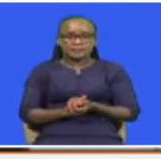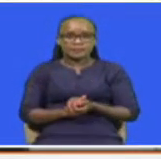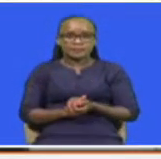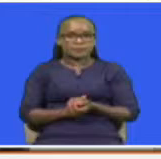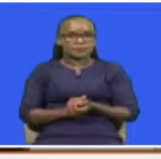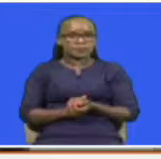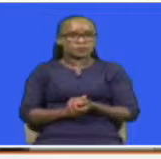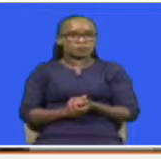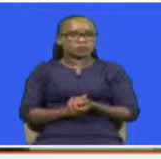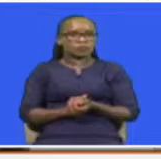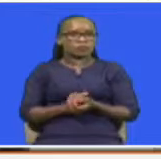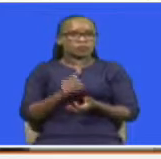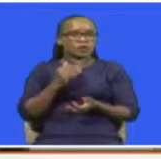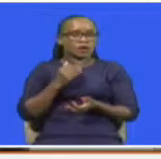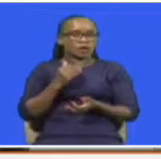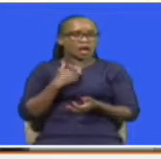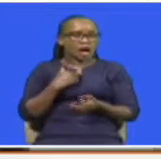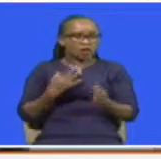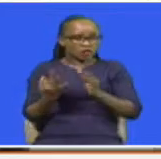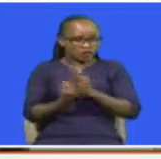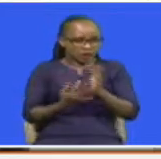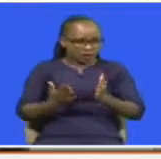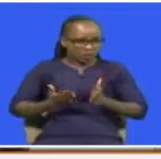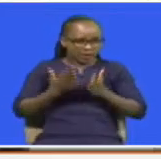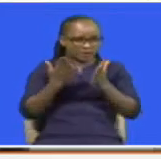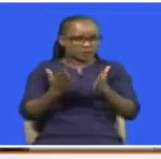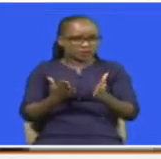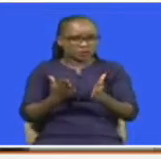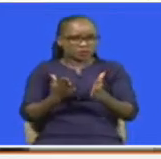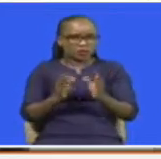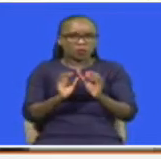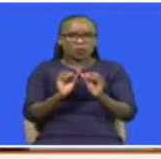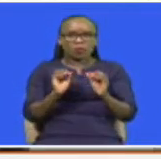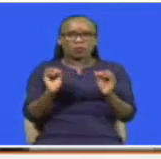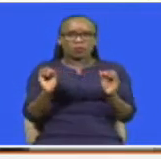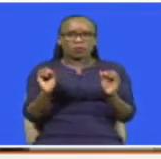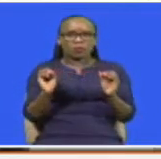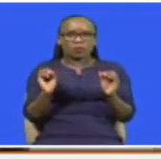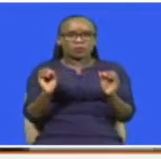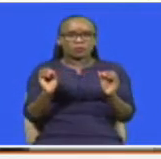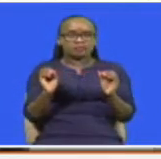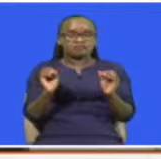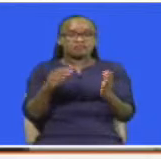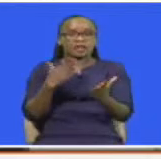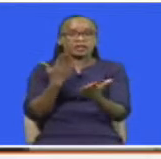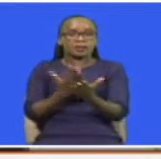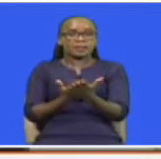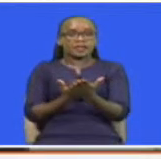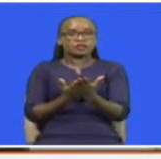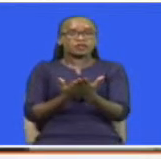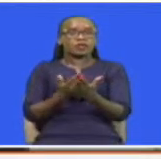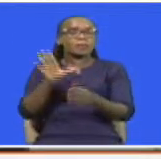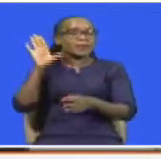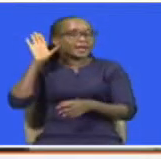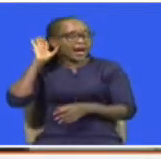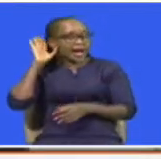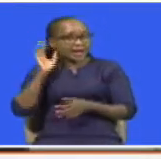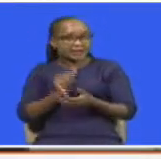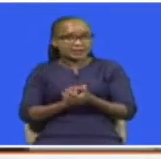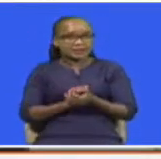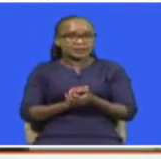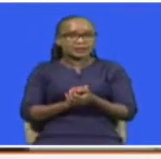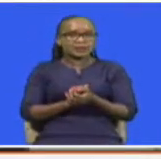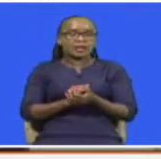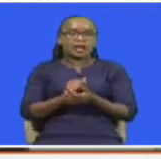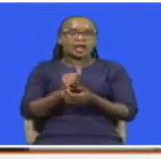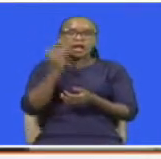You don't have to file submissions that will dispose of the petition. The petition will be heard. The court will